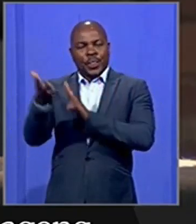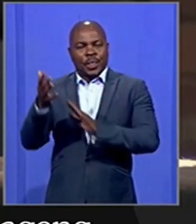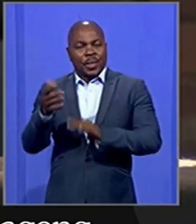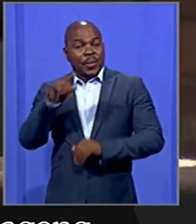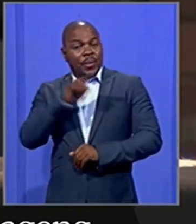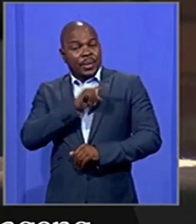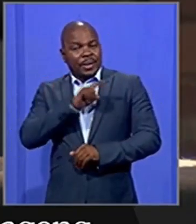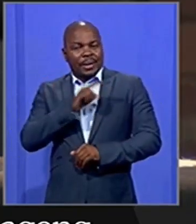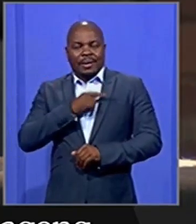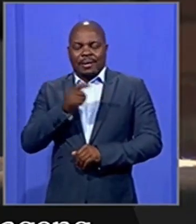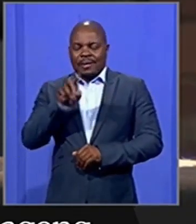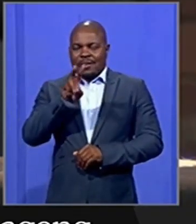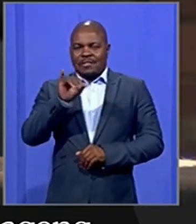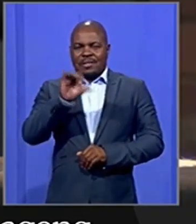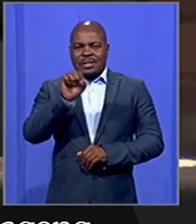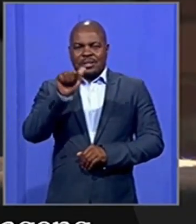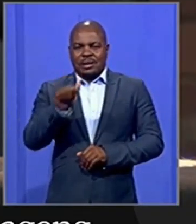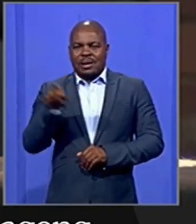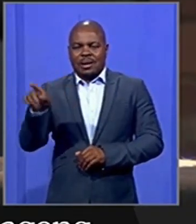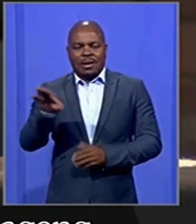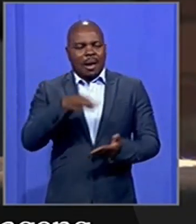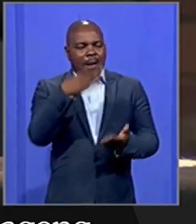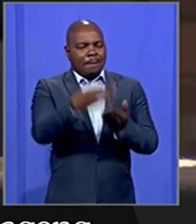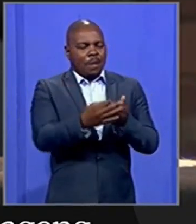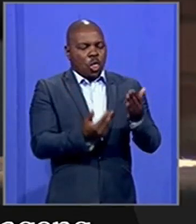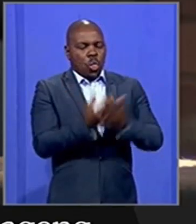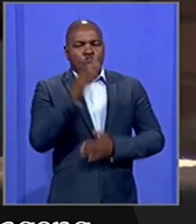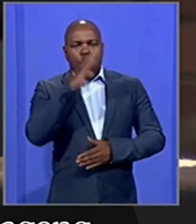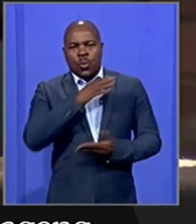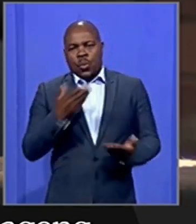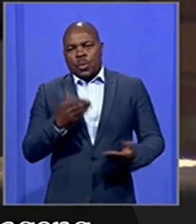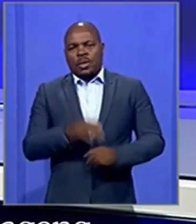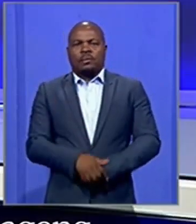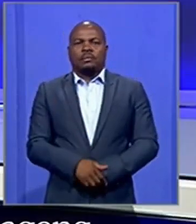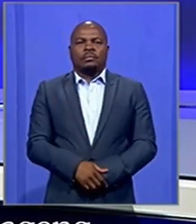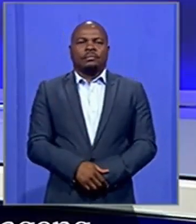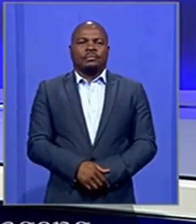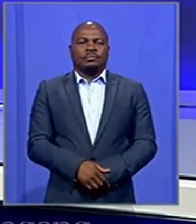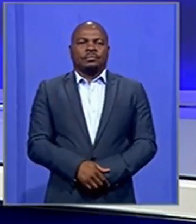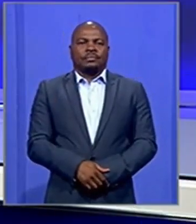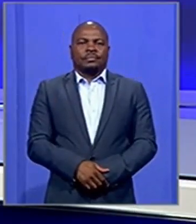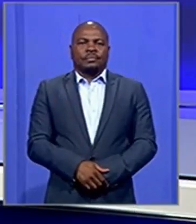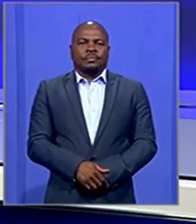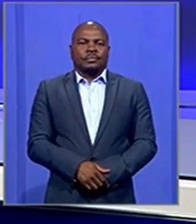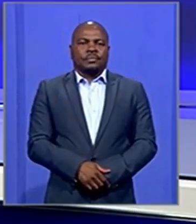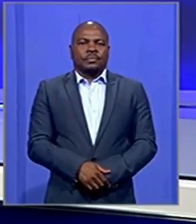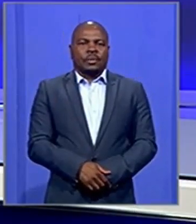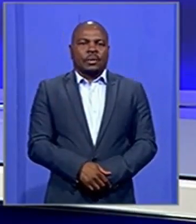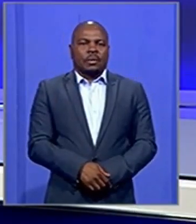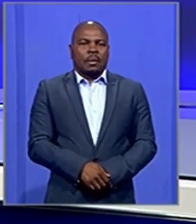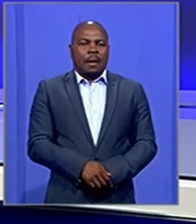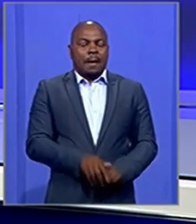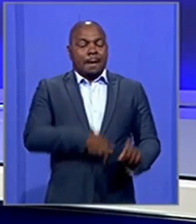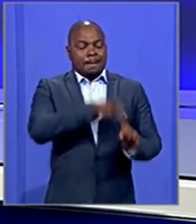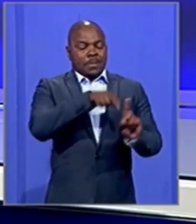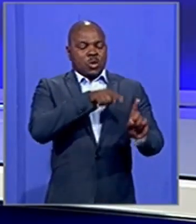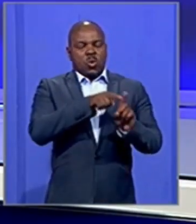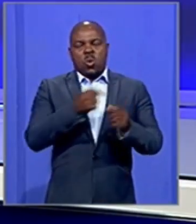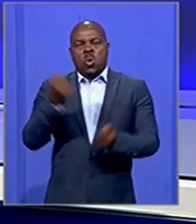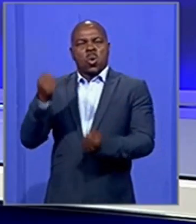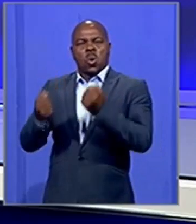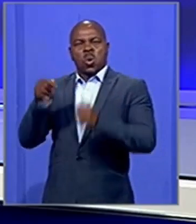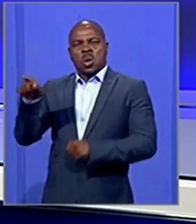this simply because a visa has not been renewed. O tee wa balatofatšwa tshekong ya